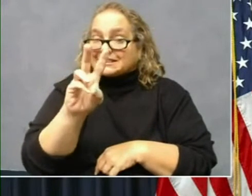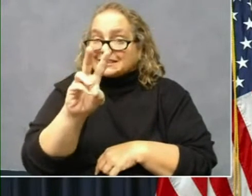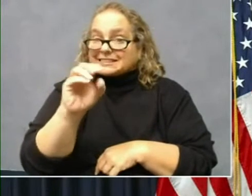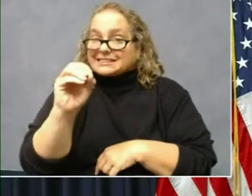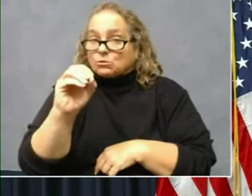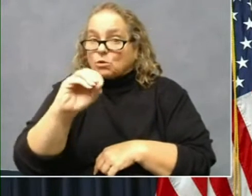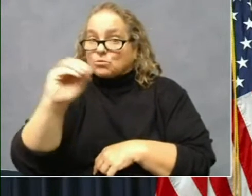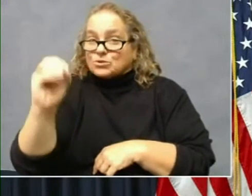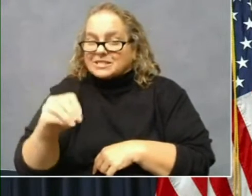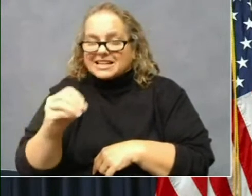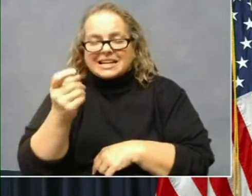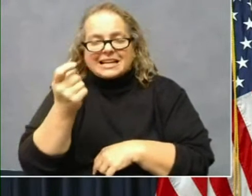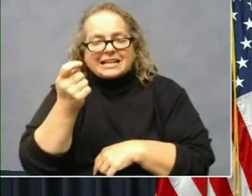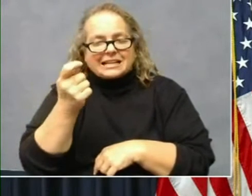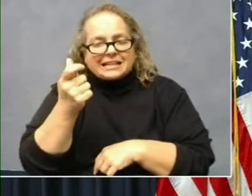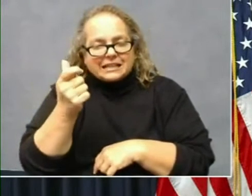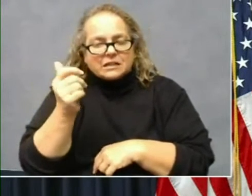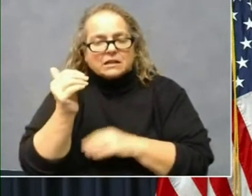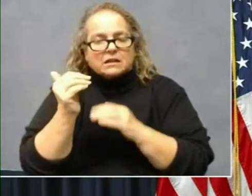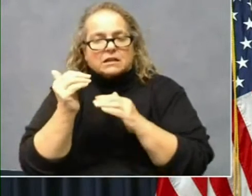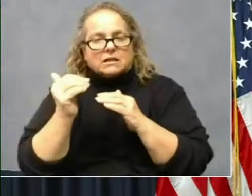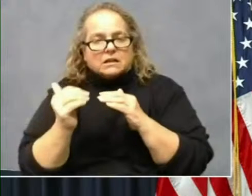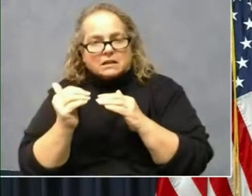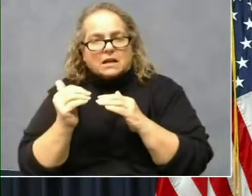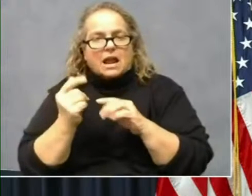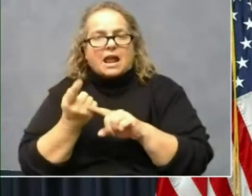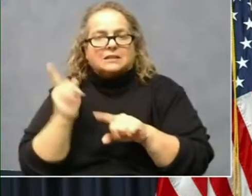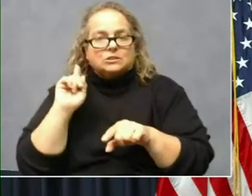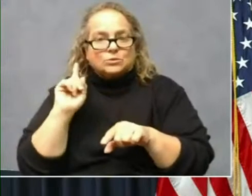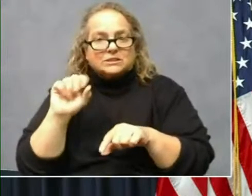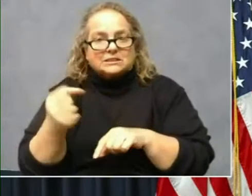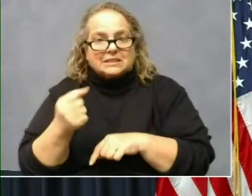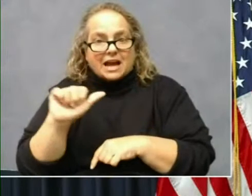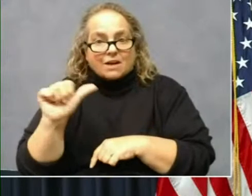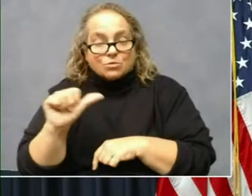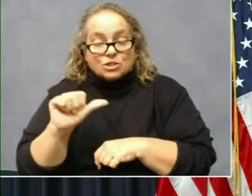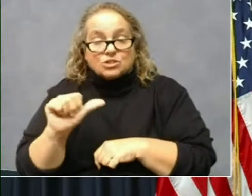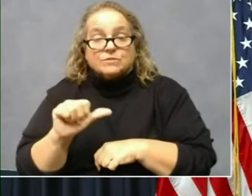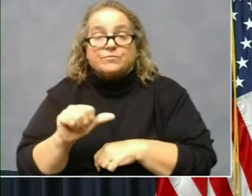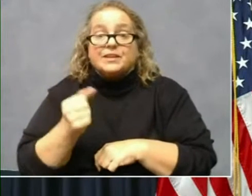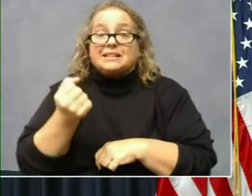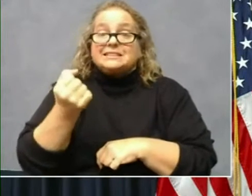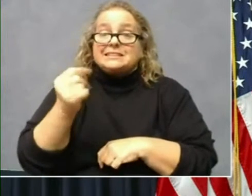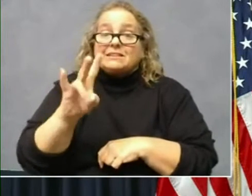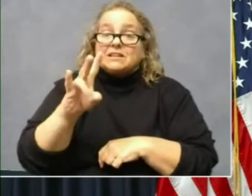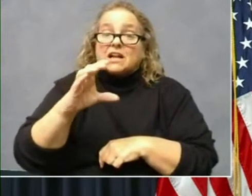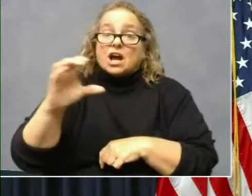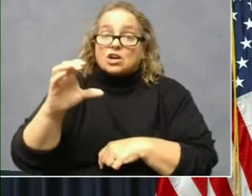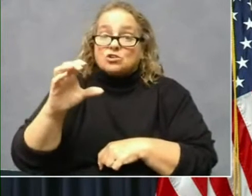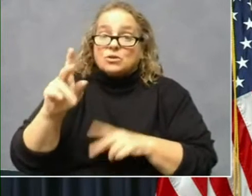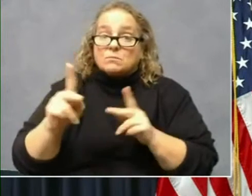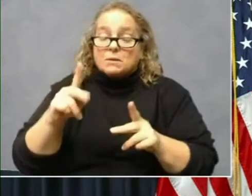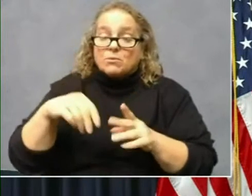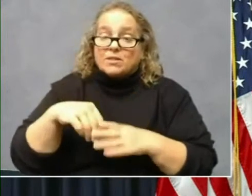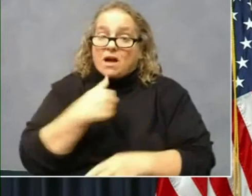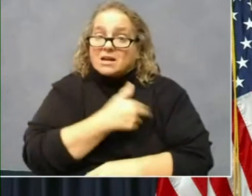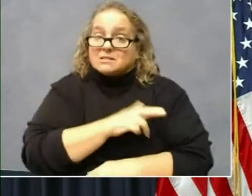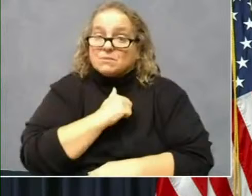little bit below last week's average. 1,700 individuals in the hospital fighting